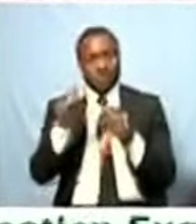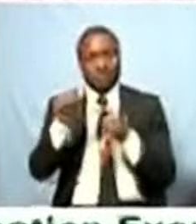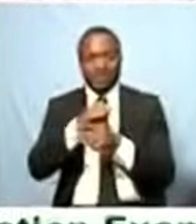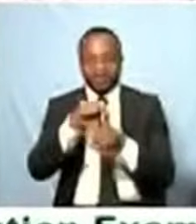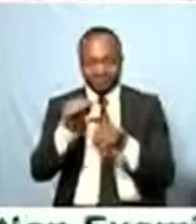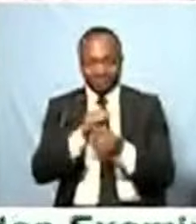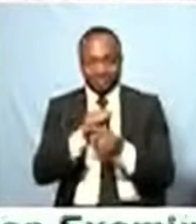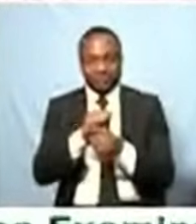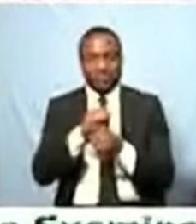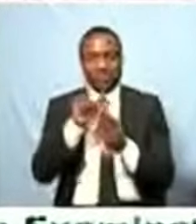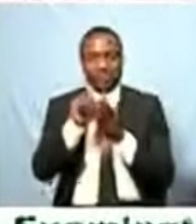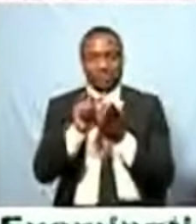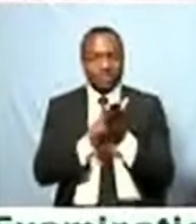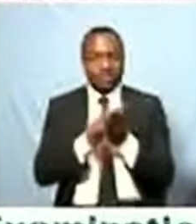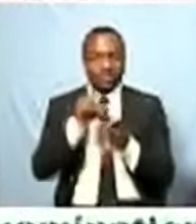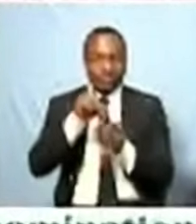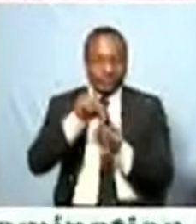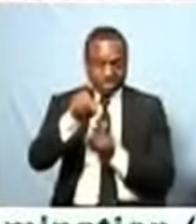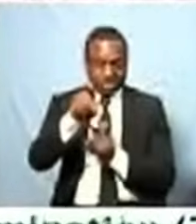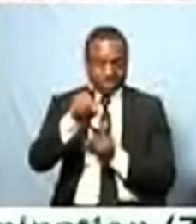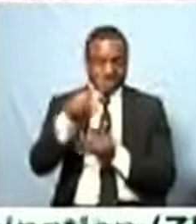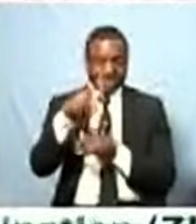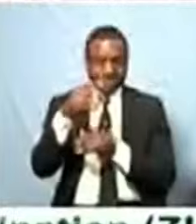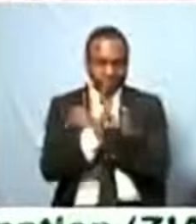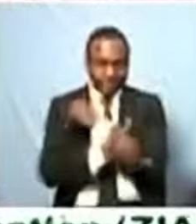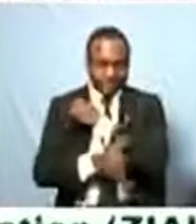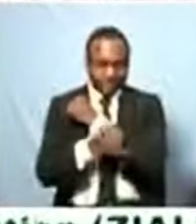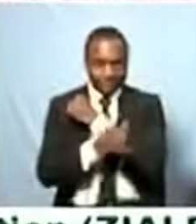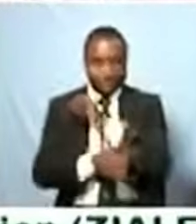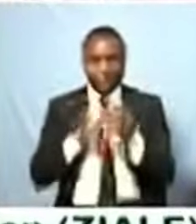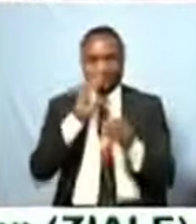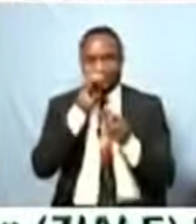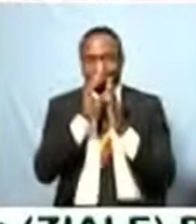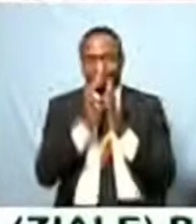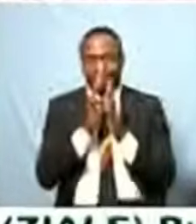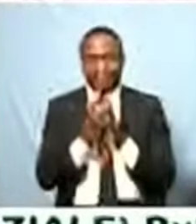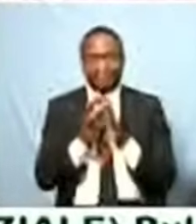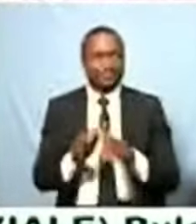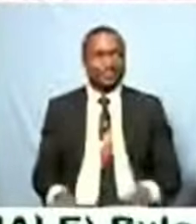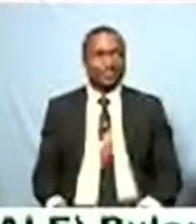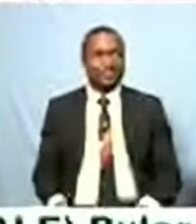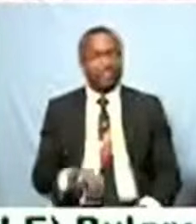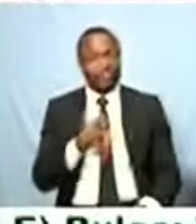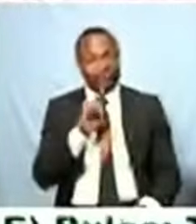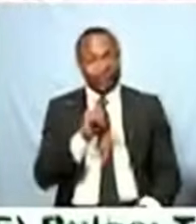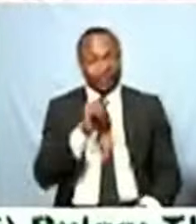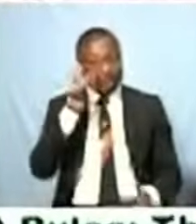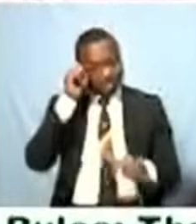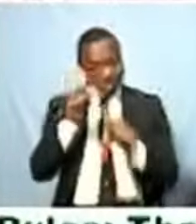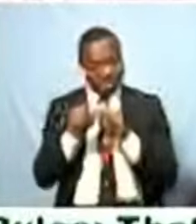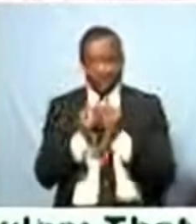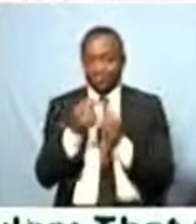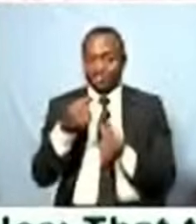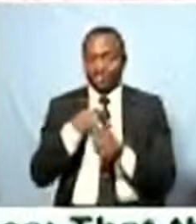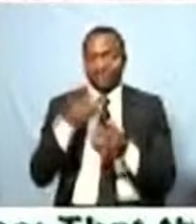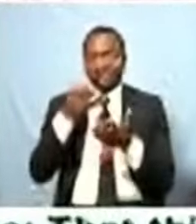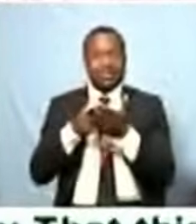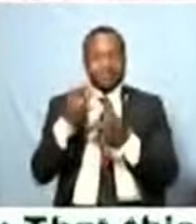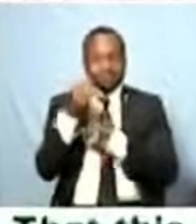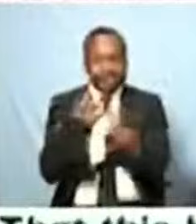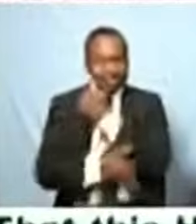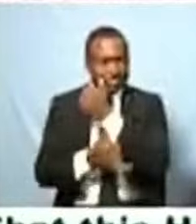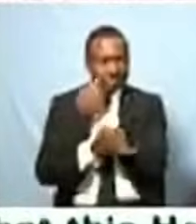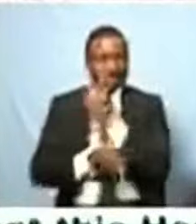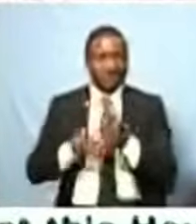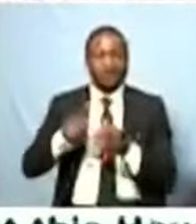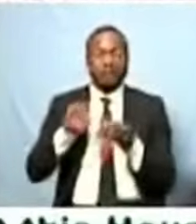practice in the legal profession of this country. Madam Speaker, you will agree with me that this country